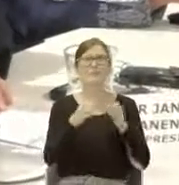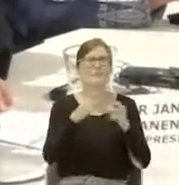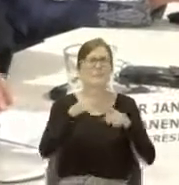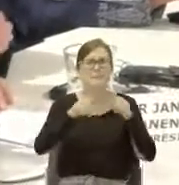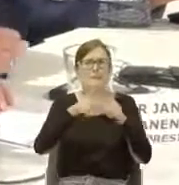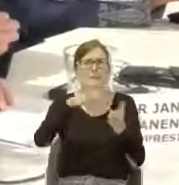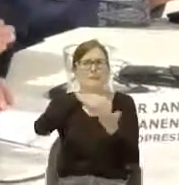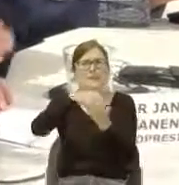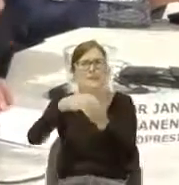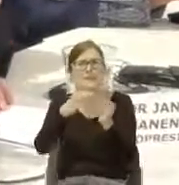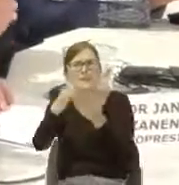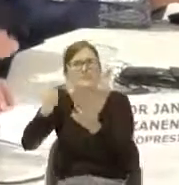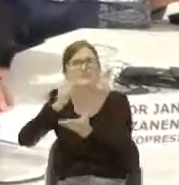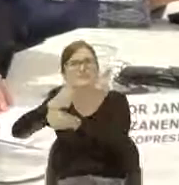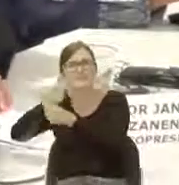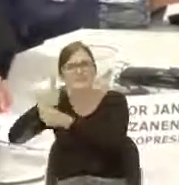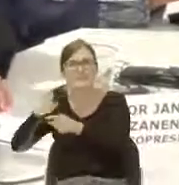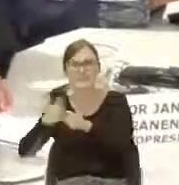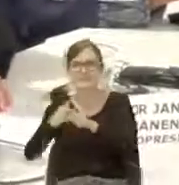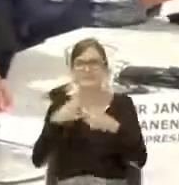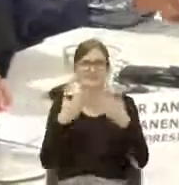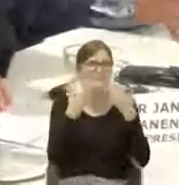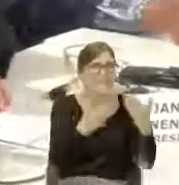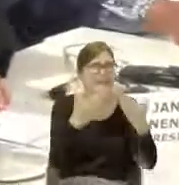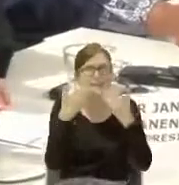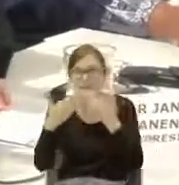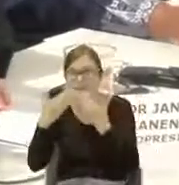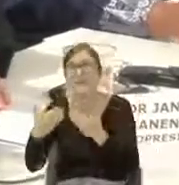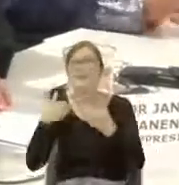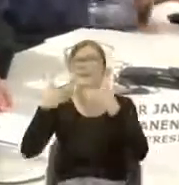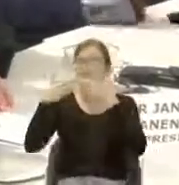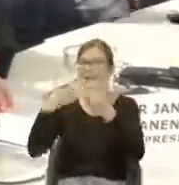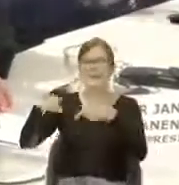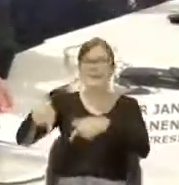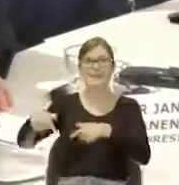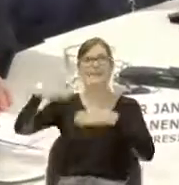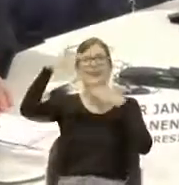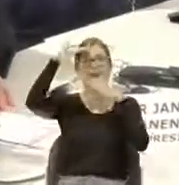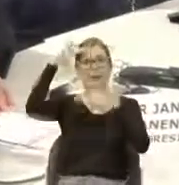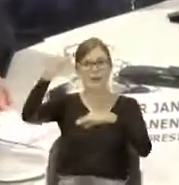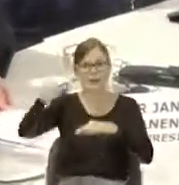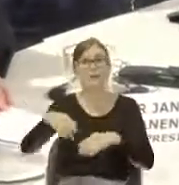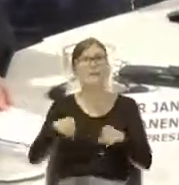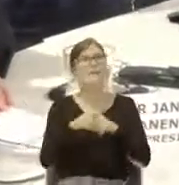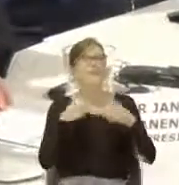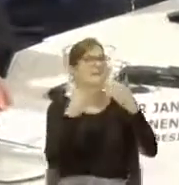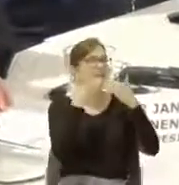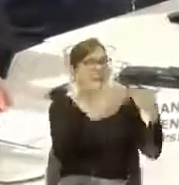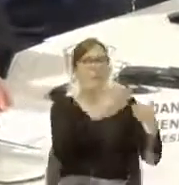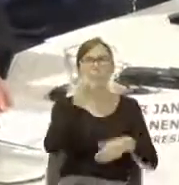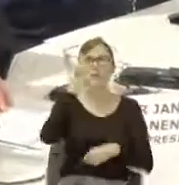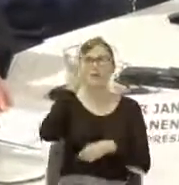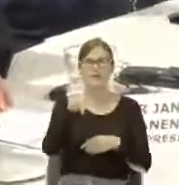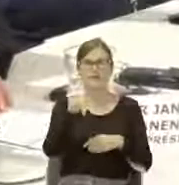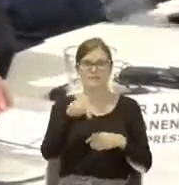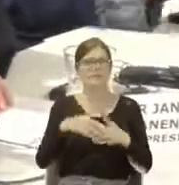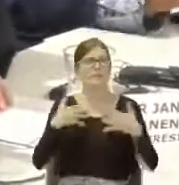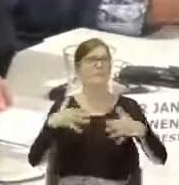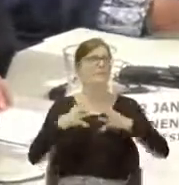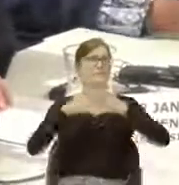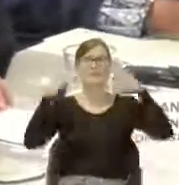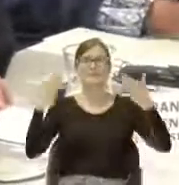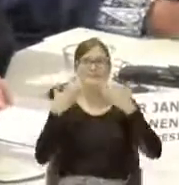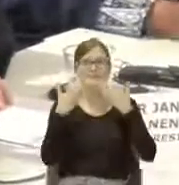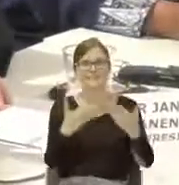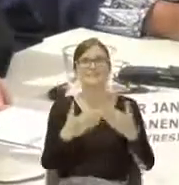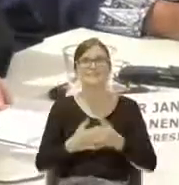Katowice, as well as UN Habitat, for their courage and commitment to the development of sustainable urbanization by